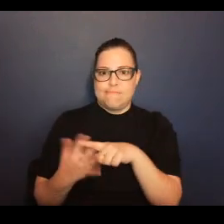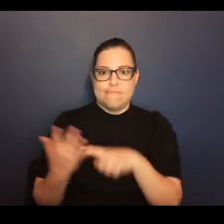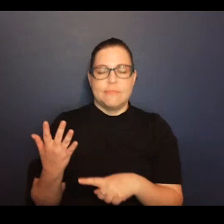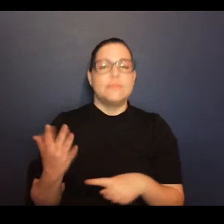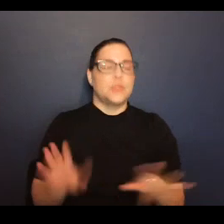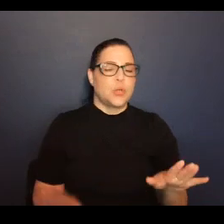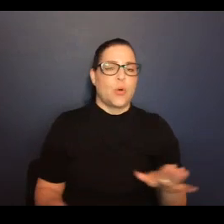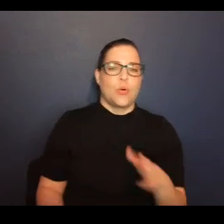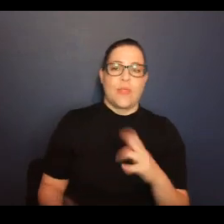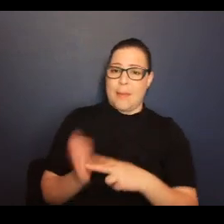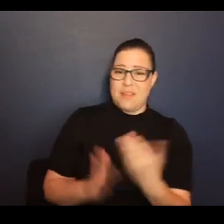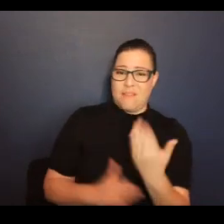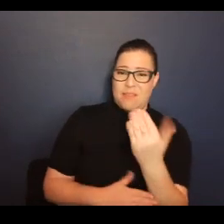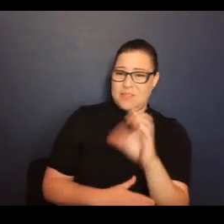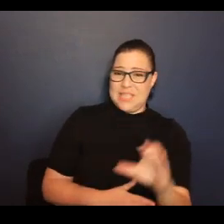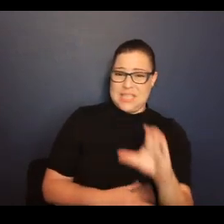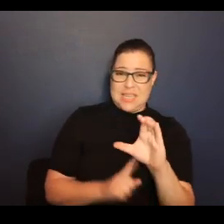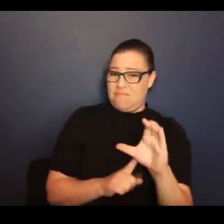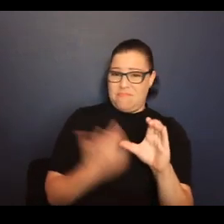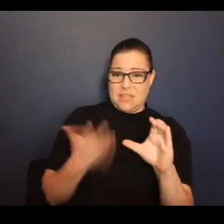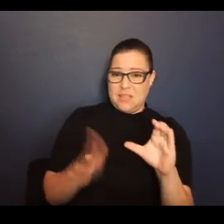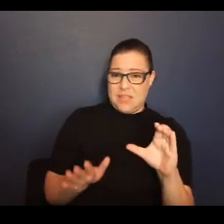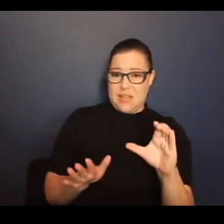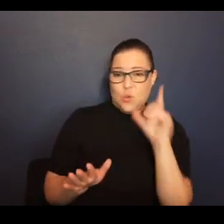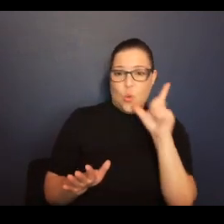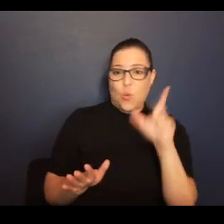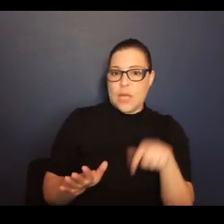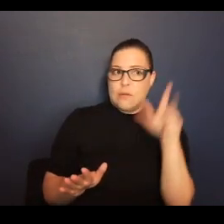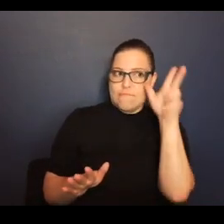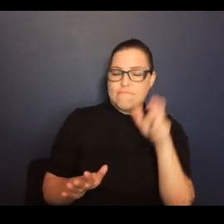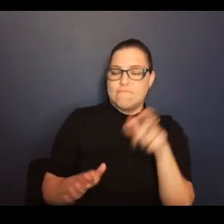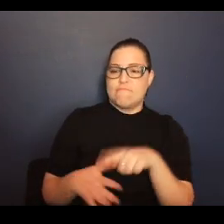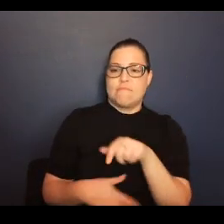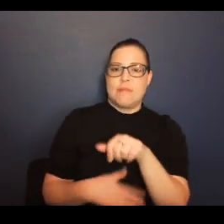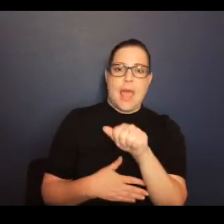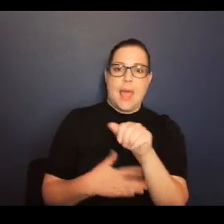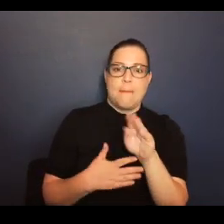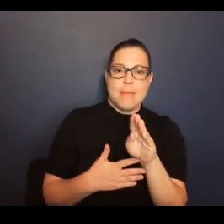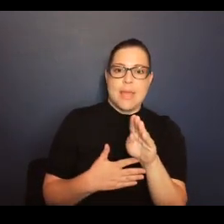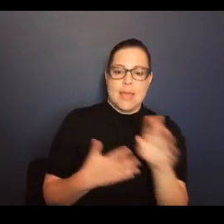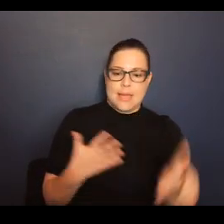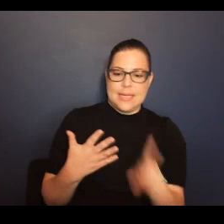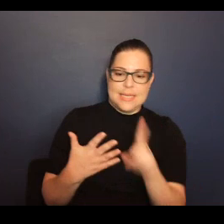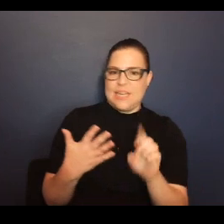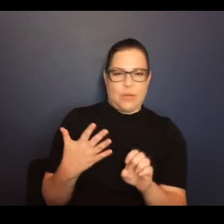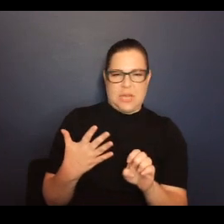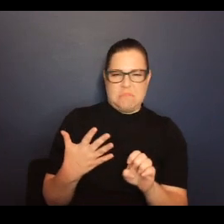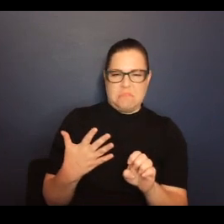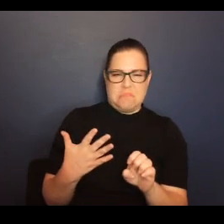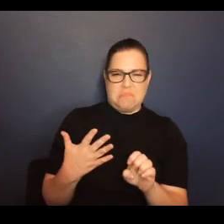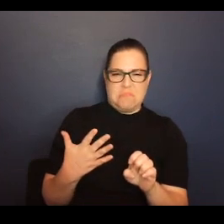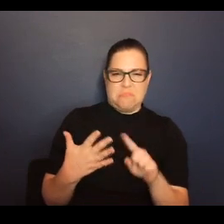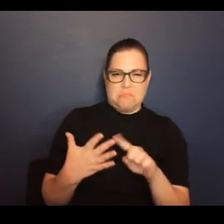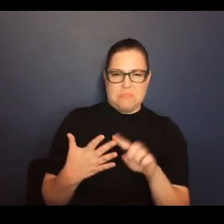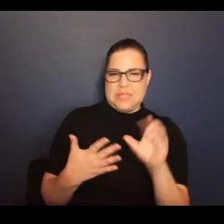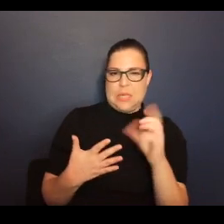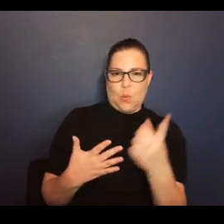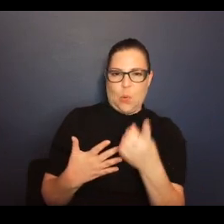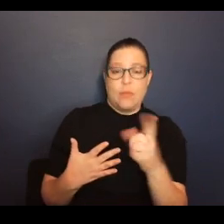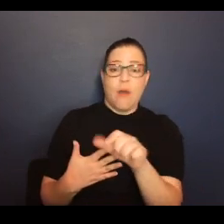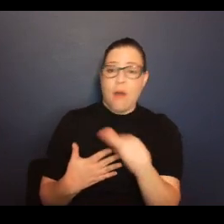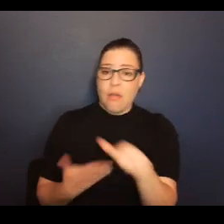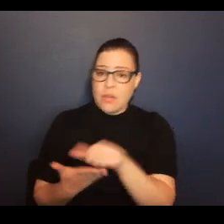only 15C. And there will be no need to hear 15A, B, D, or E. Are there any other agenda amendments for